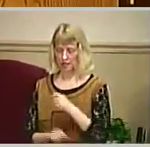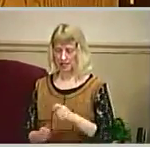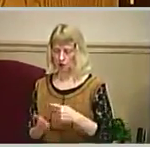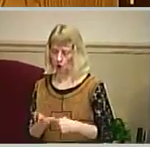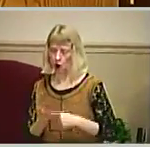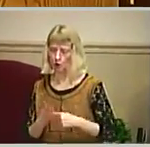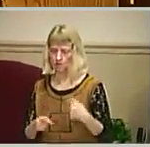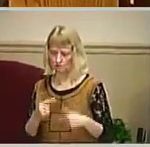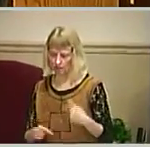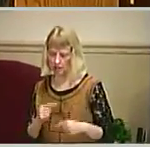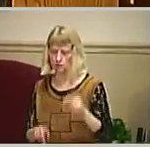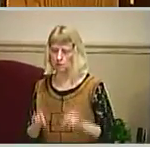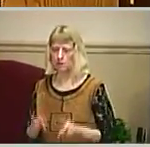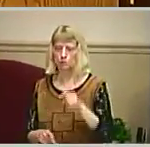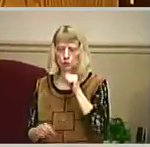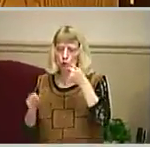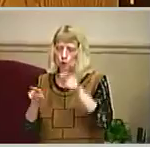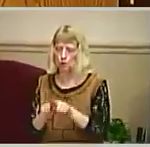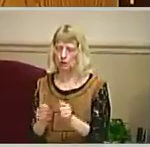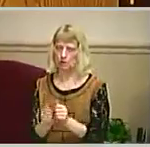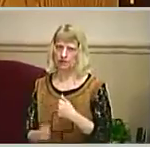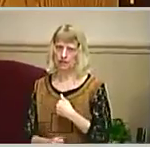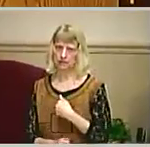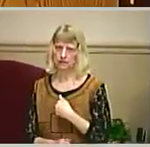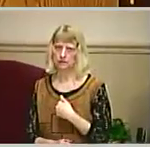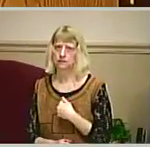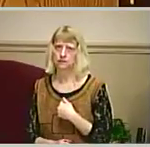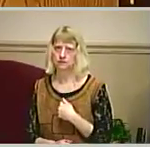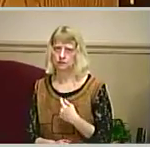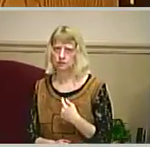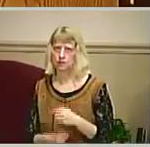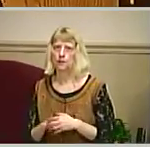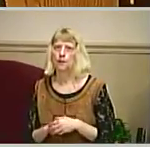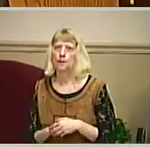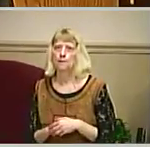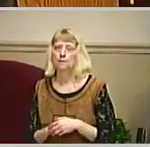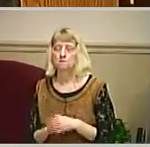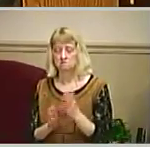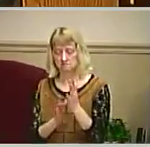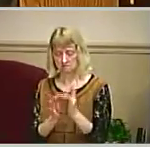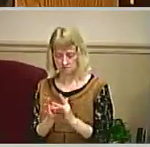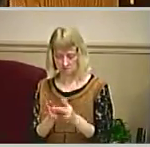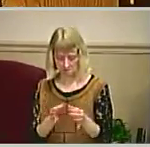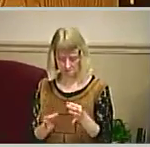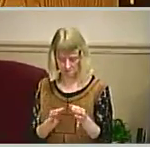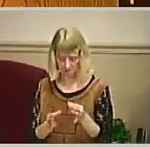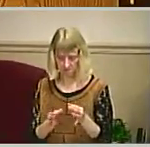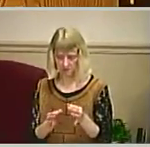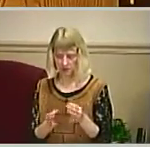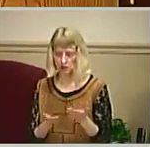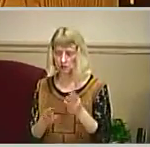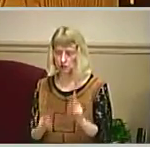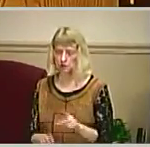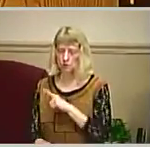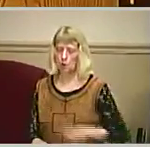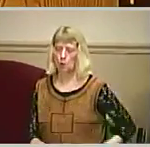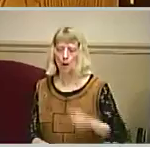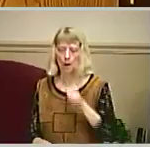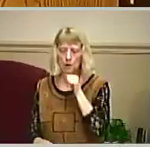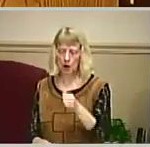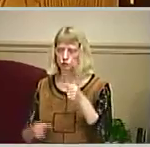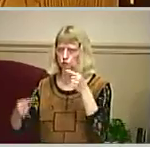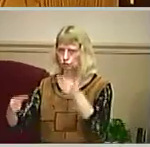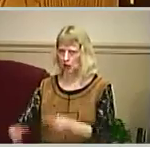and fight with others who do not agree with us. Well, the Bible tells us that the servant of the Lord must not